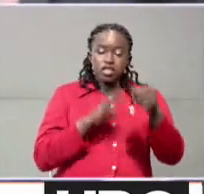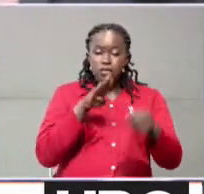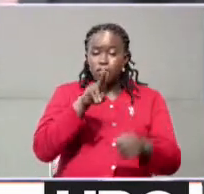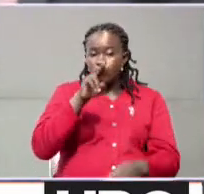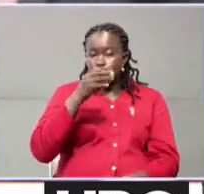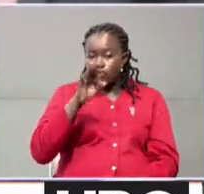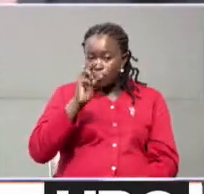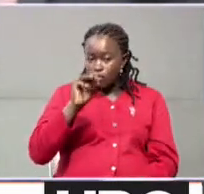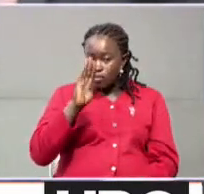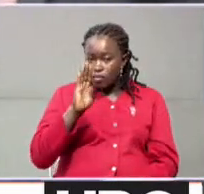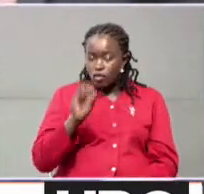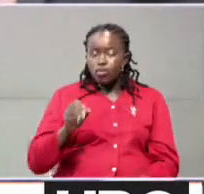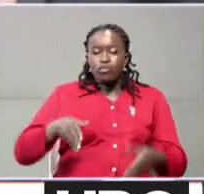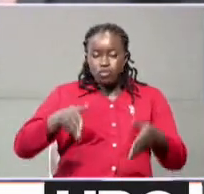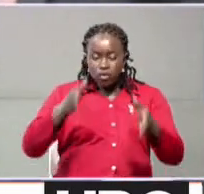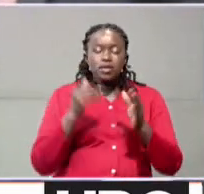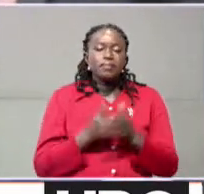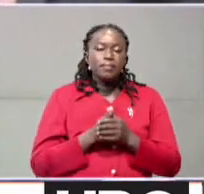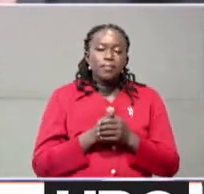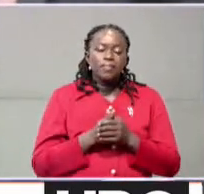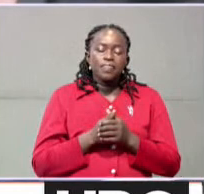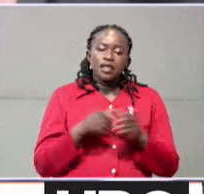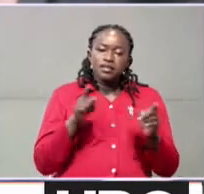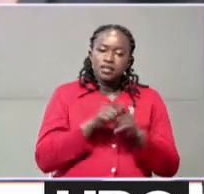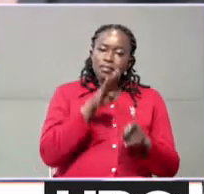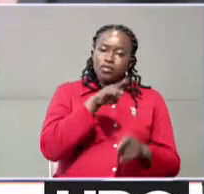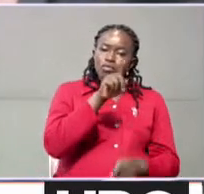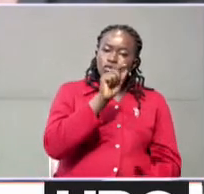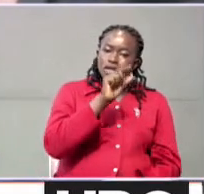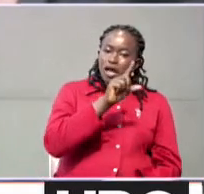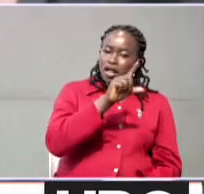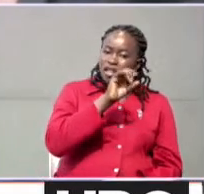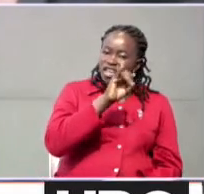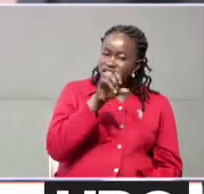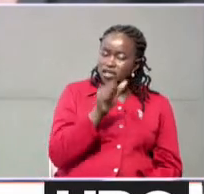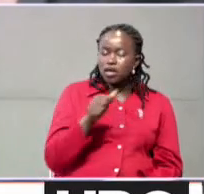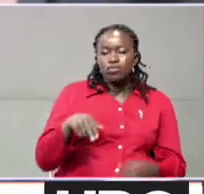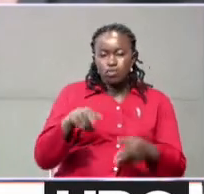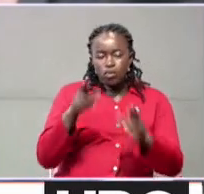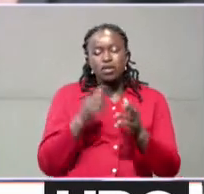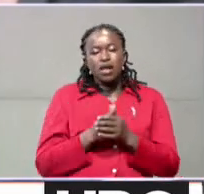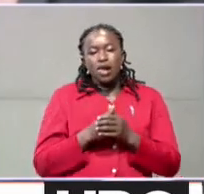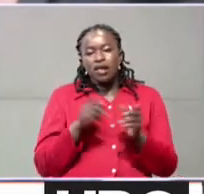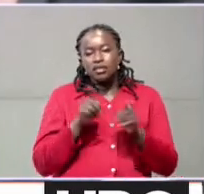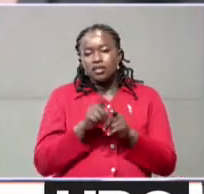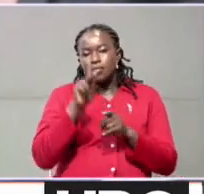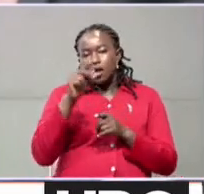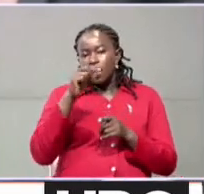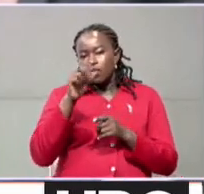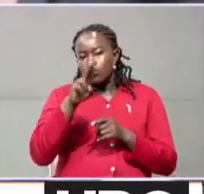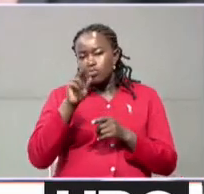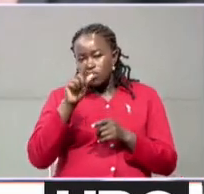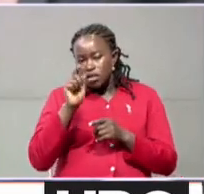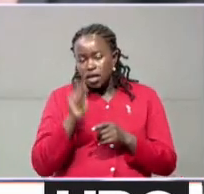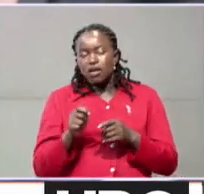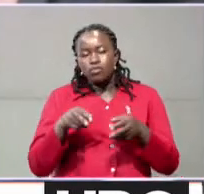manda bridge road on caputo road